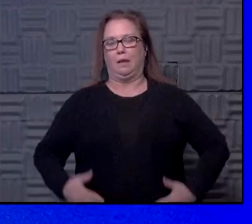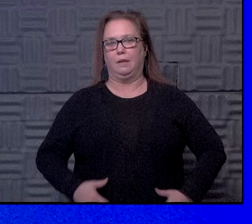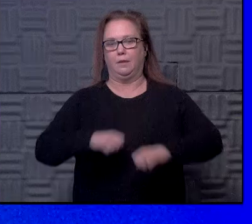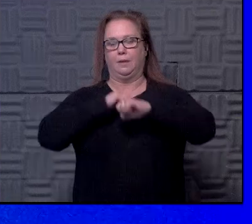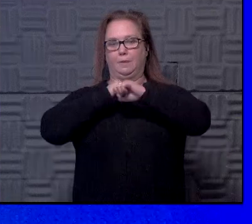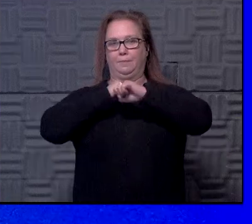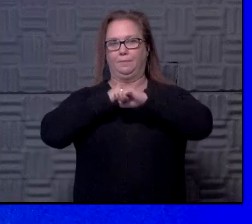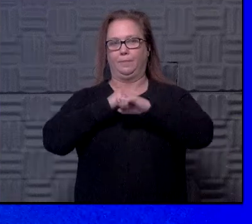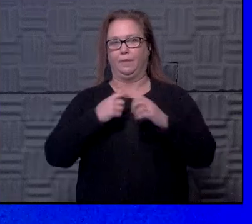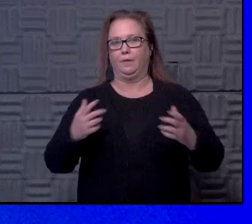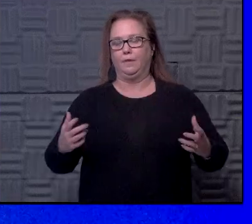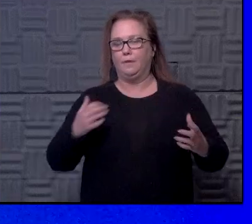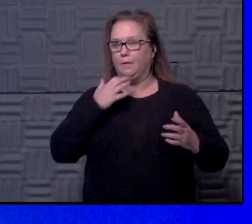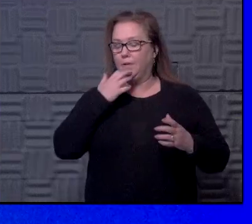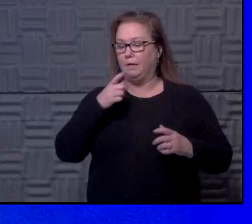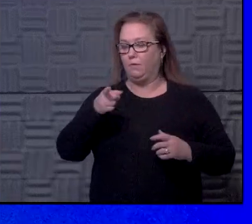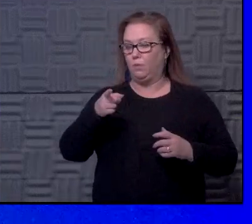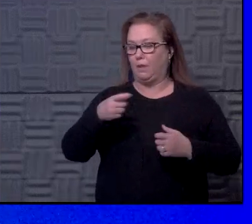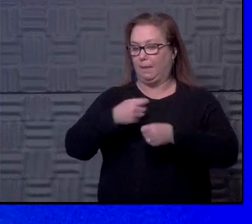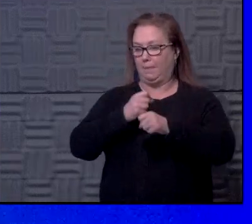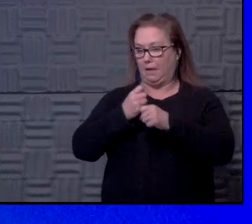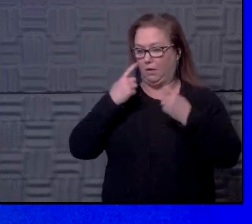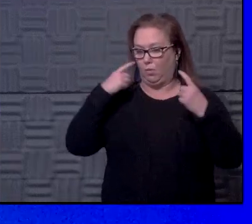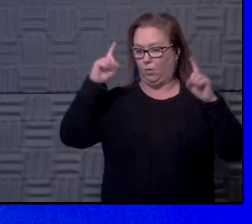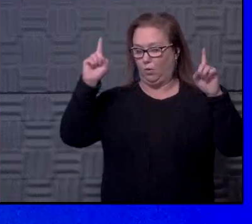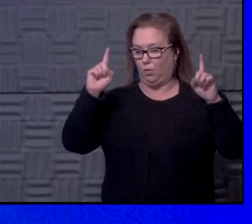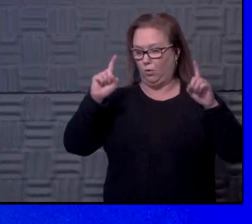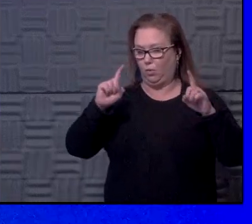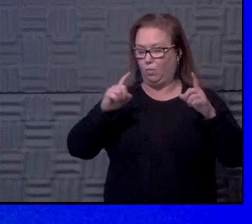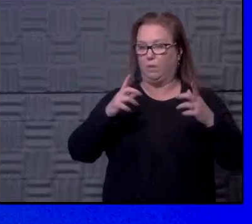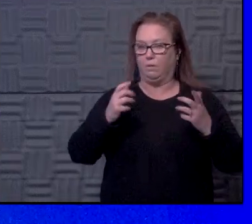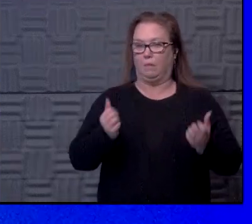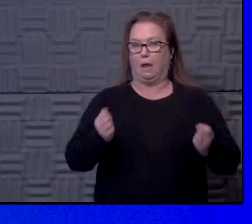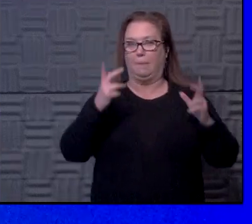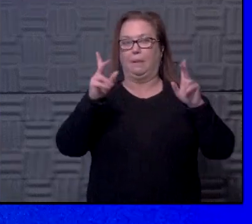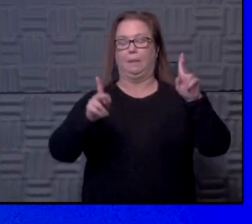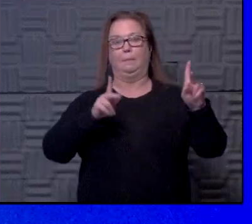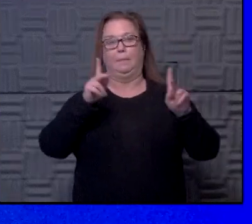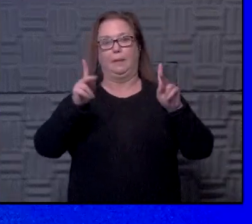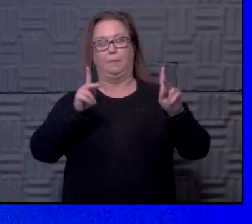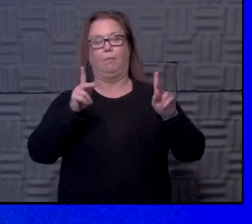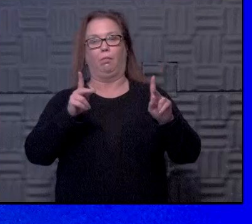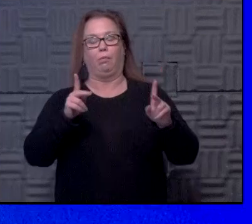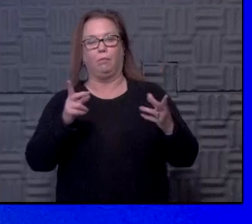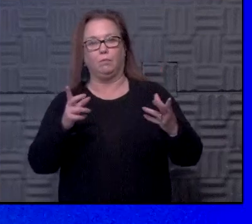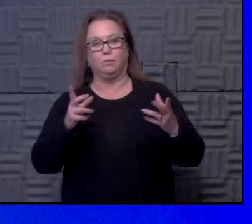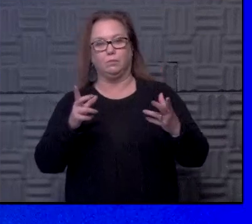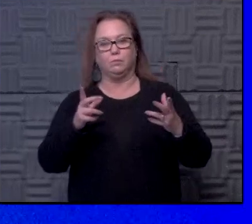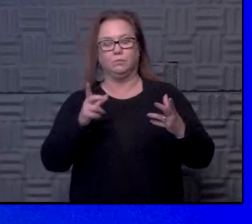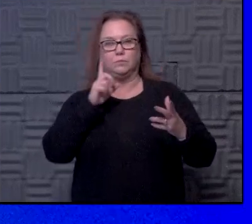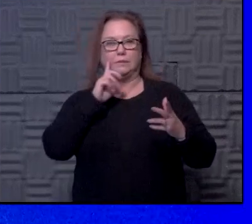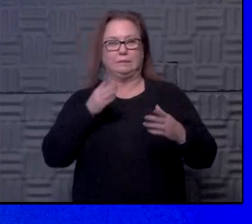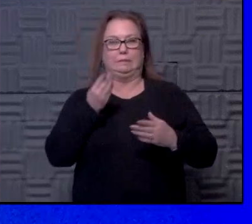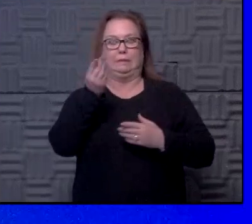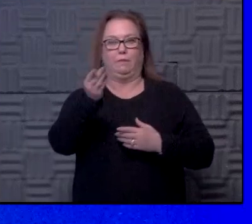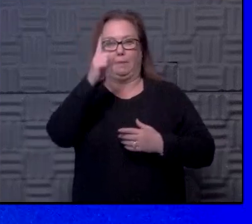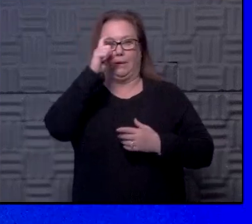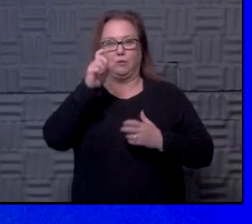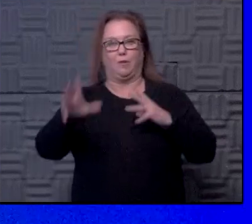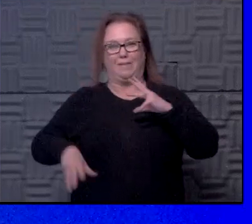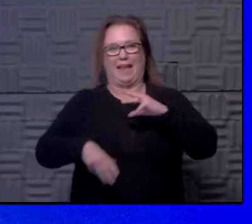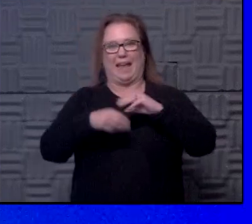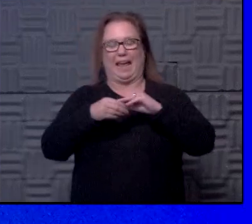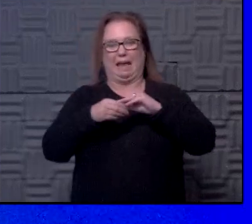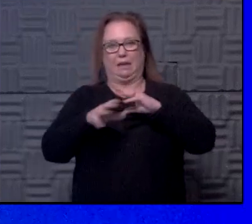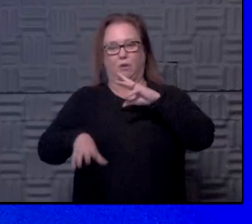than that other than if you can make it work with the volumes that you're supposed to reconstitute, because you do have to add